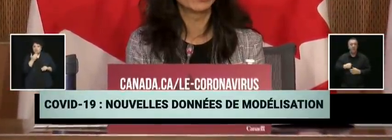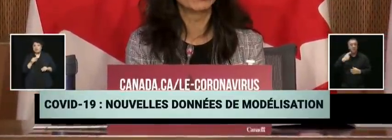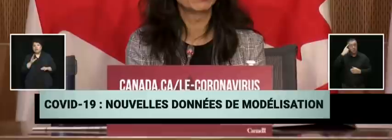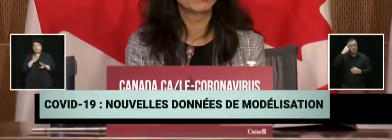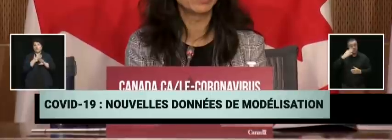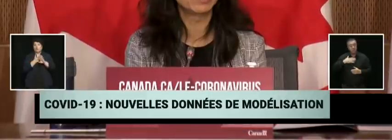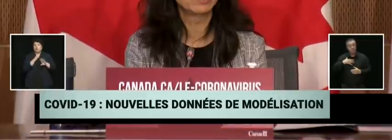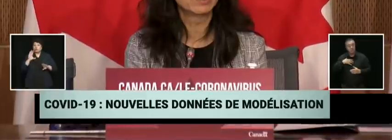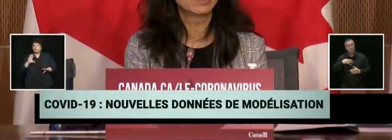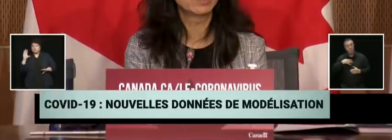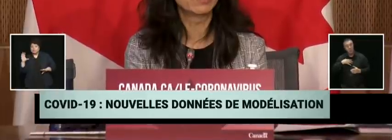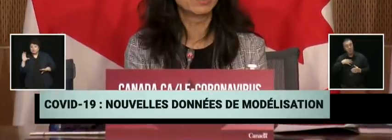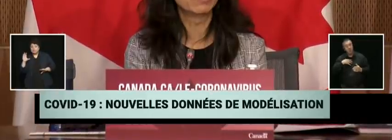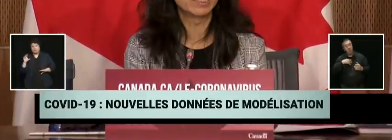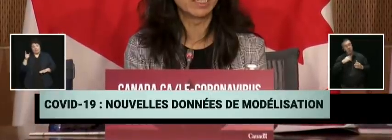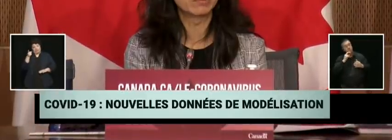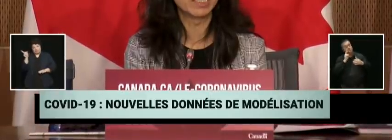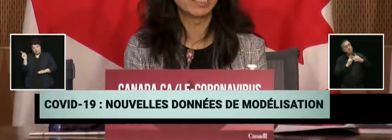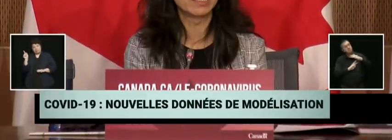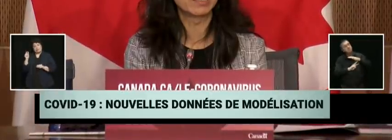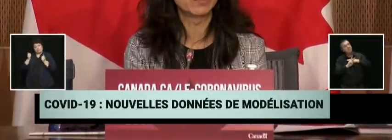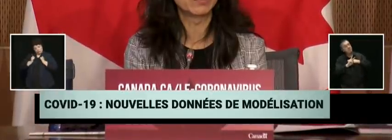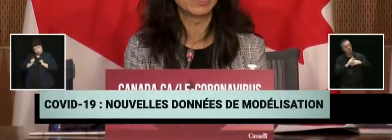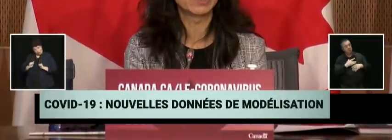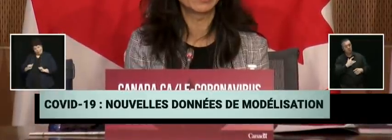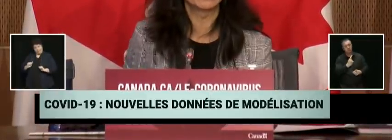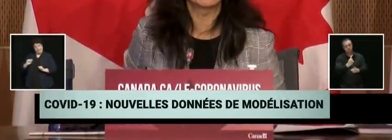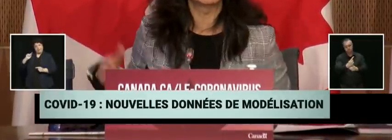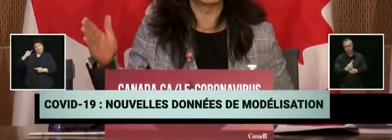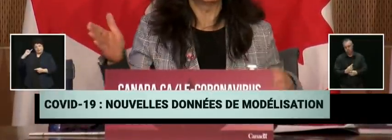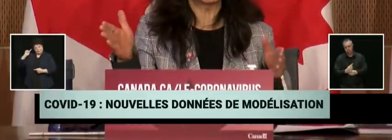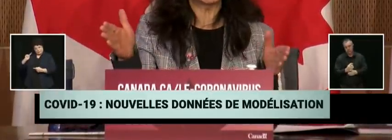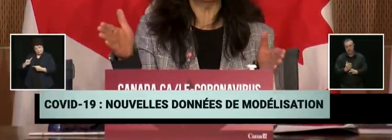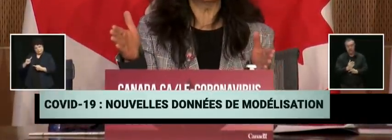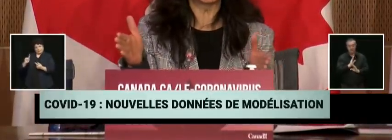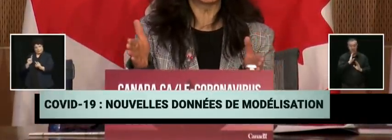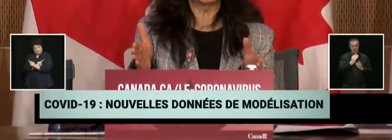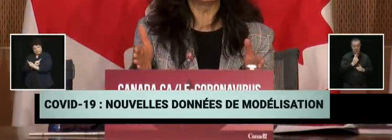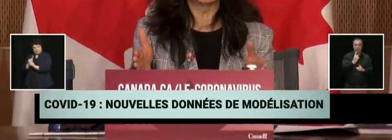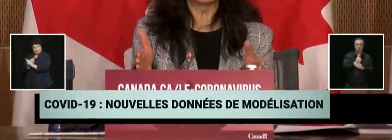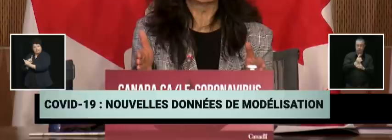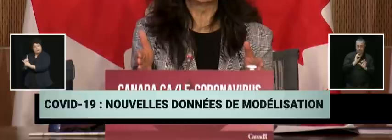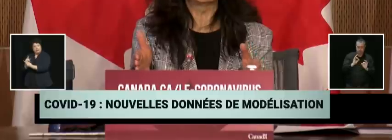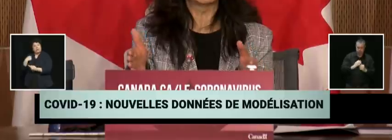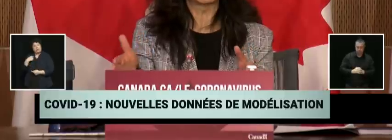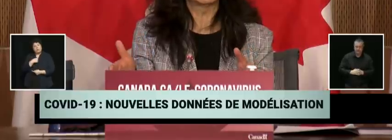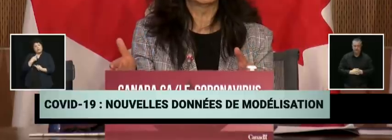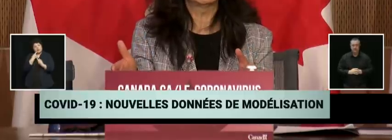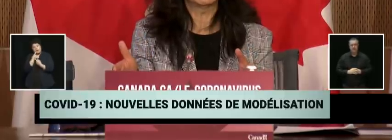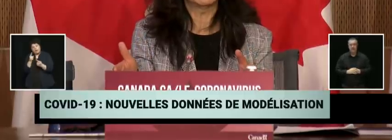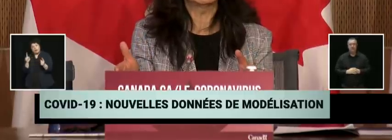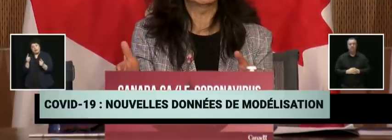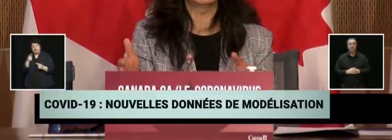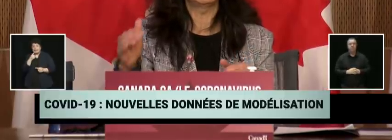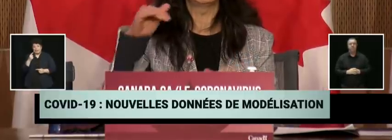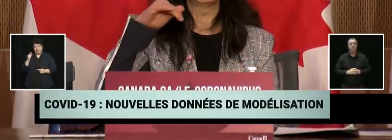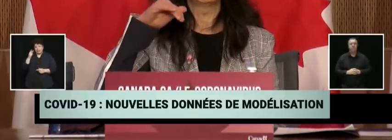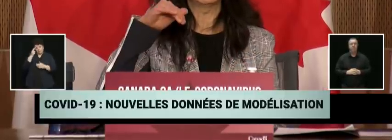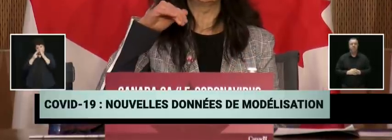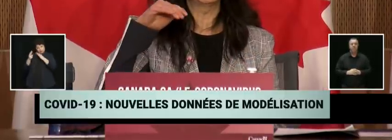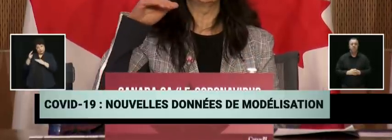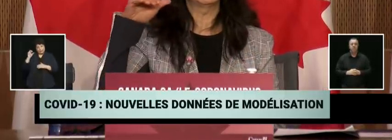fact, we give intermittent updates, and when we said 10,000, it actually went down a bit, the projections, as